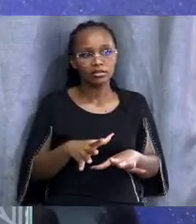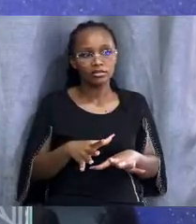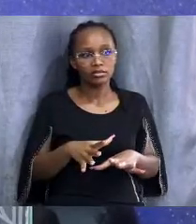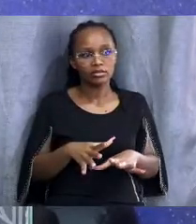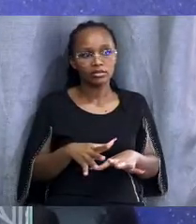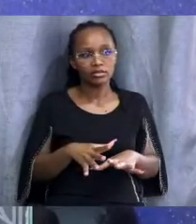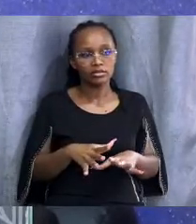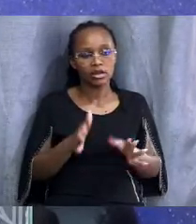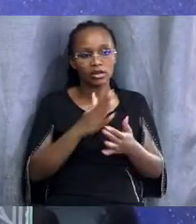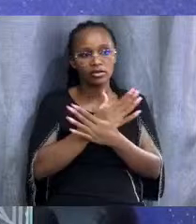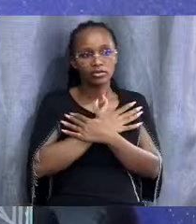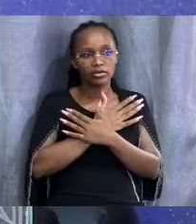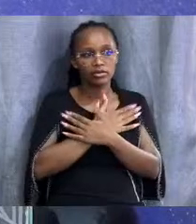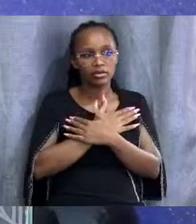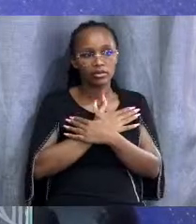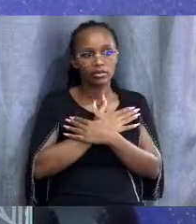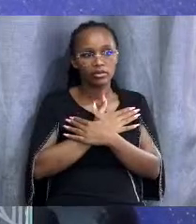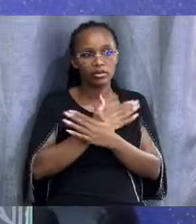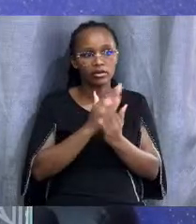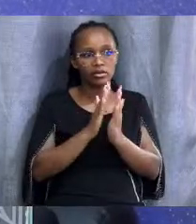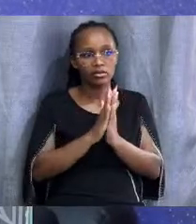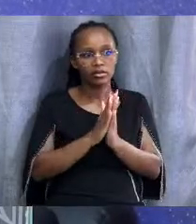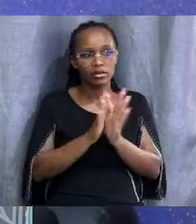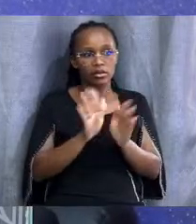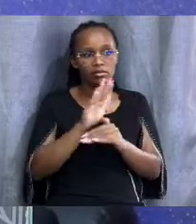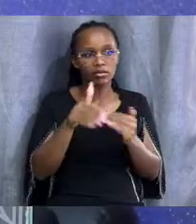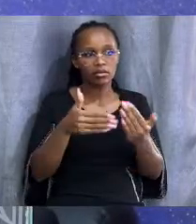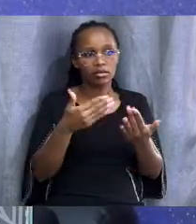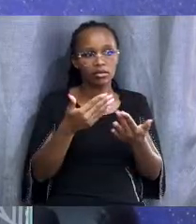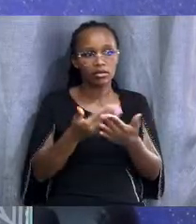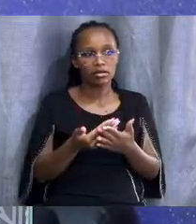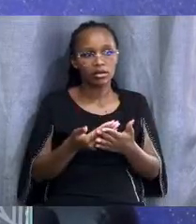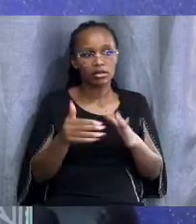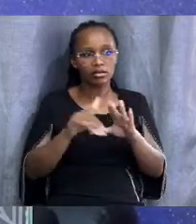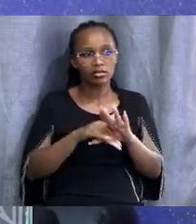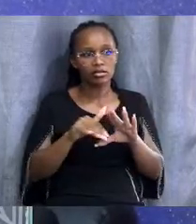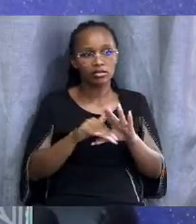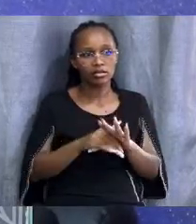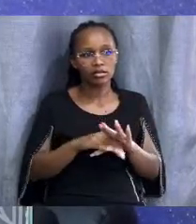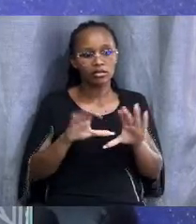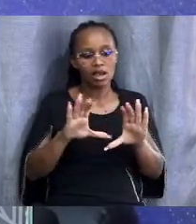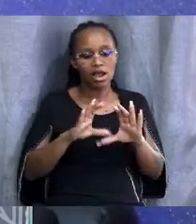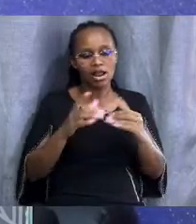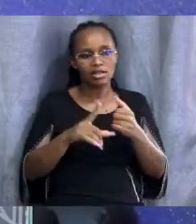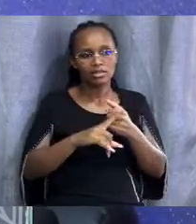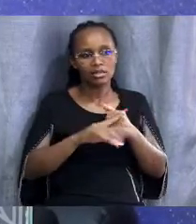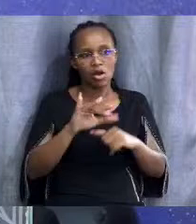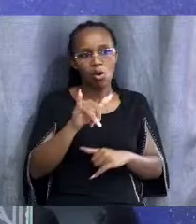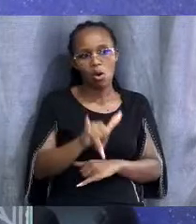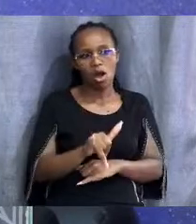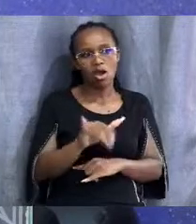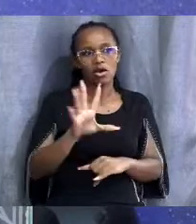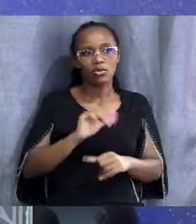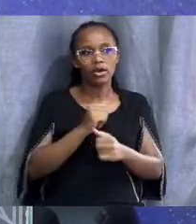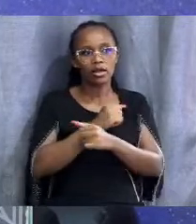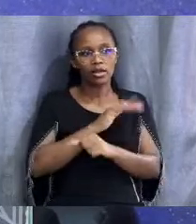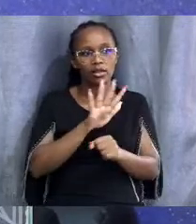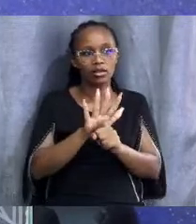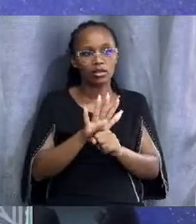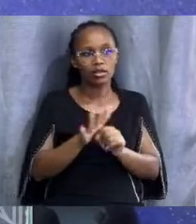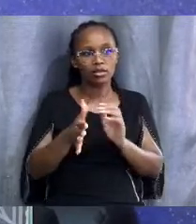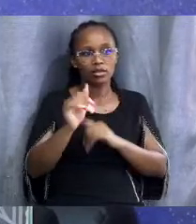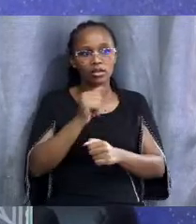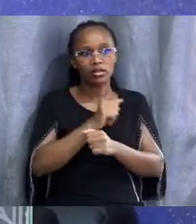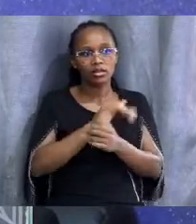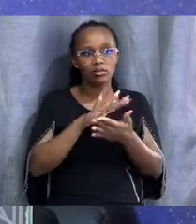We have lost a friend, team player, and a backbone of our class 6Y. Jed, we love you, but